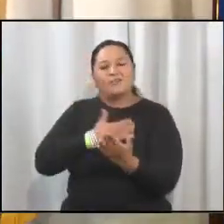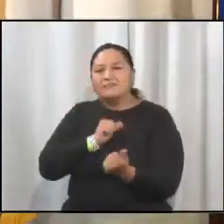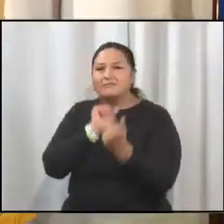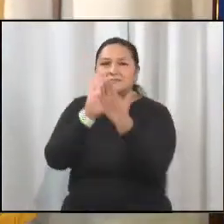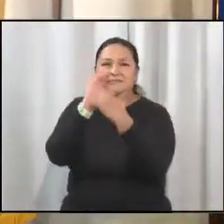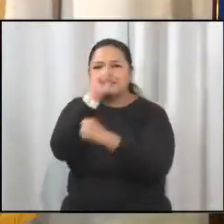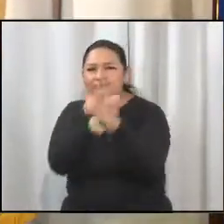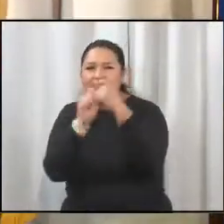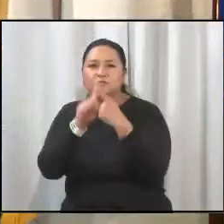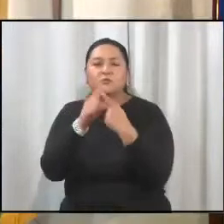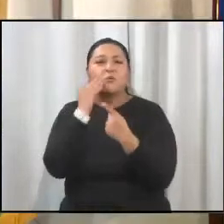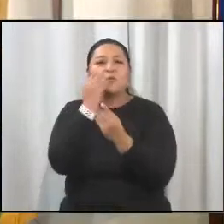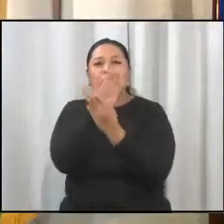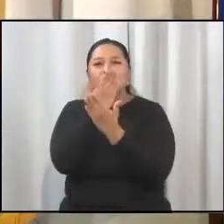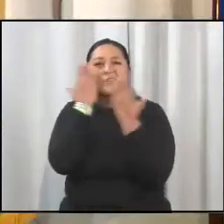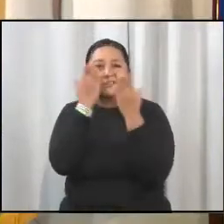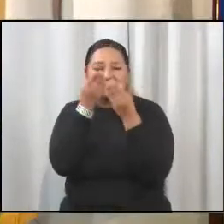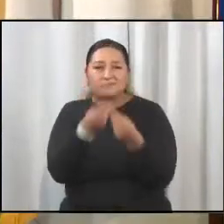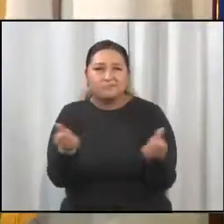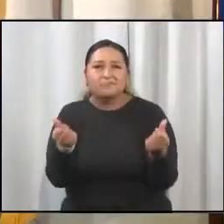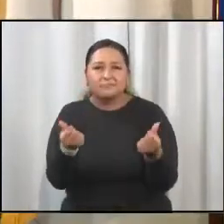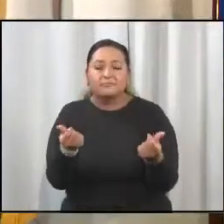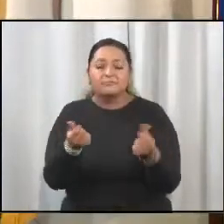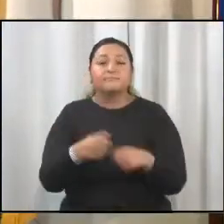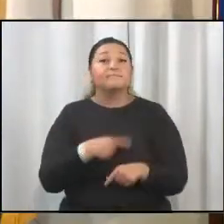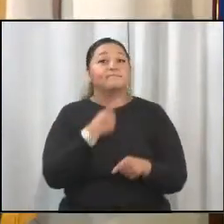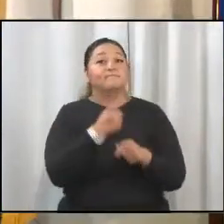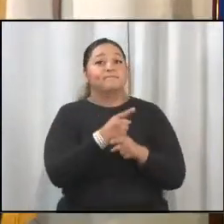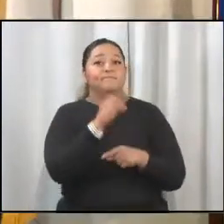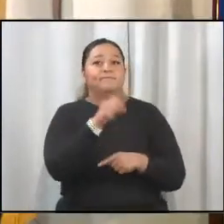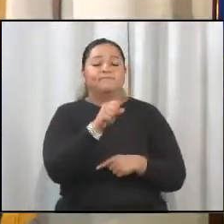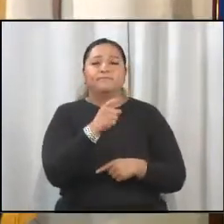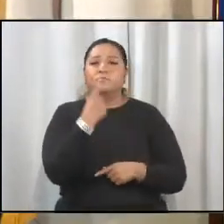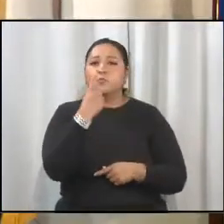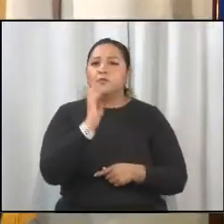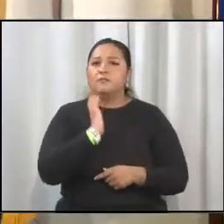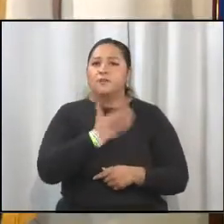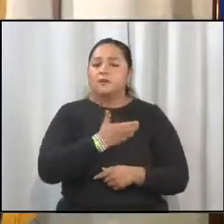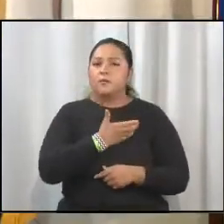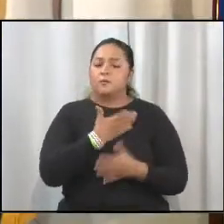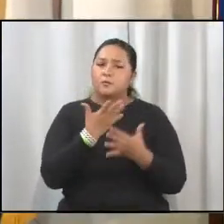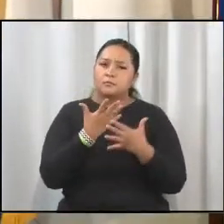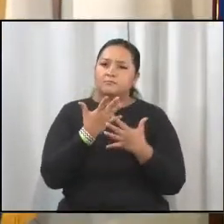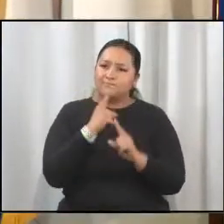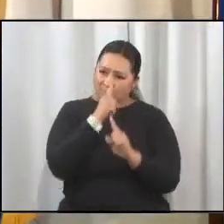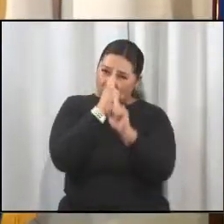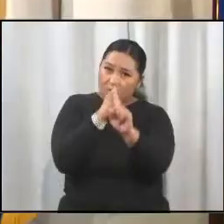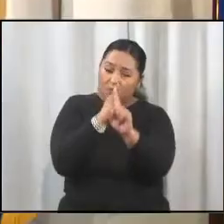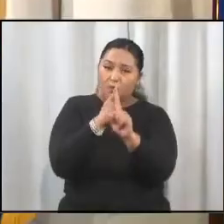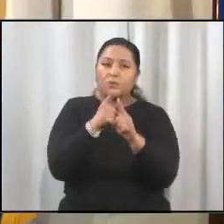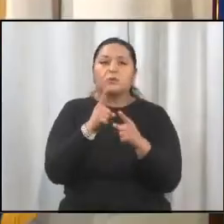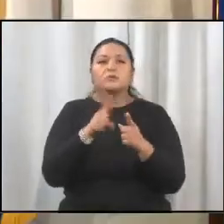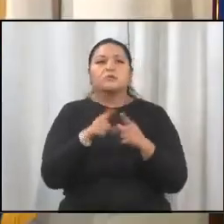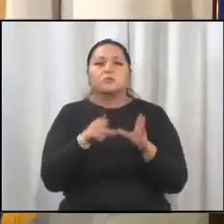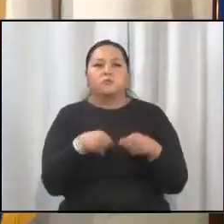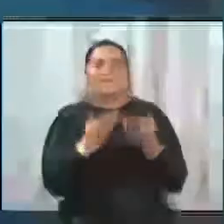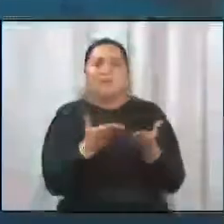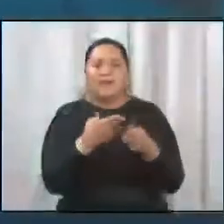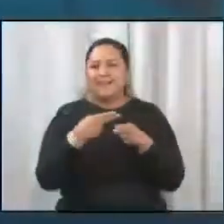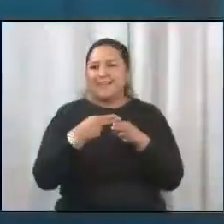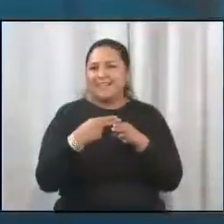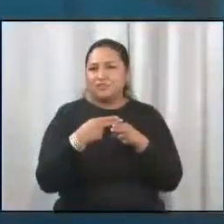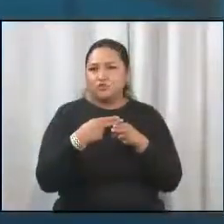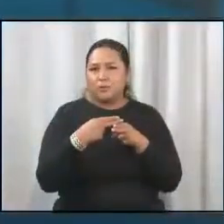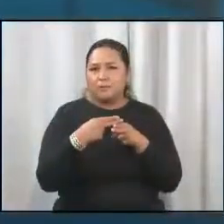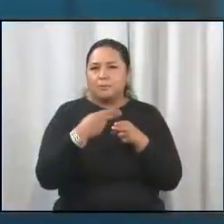our response? Yeah, so one of our key goals in our emergency is that we build this capacity, provide interim and permanent housing. Right. So